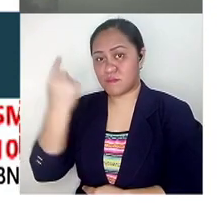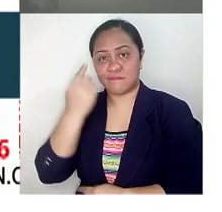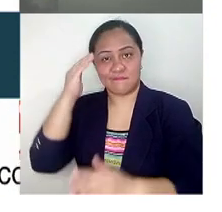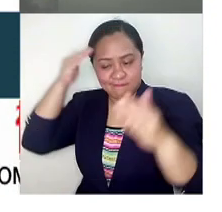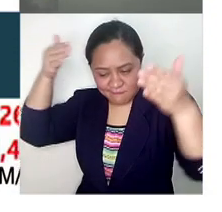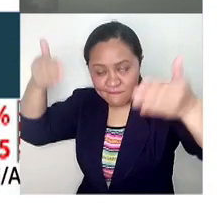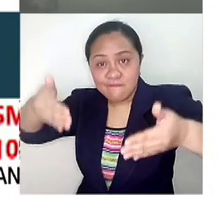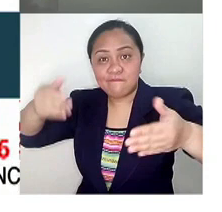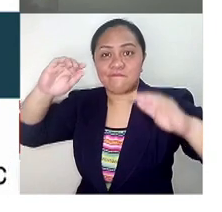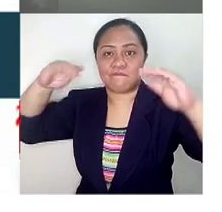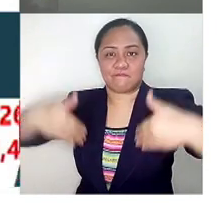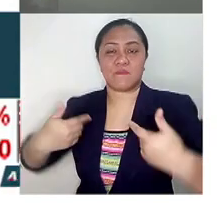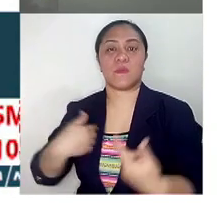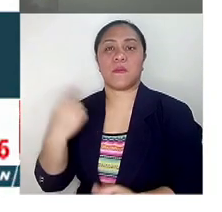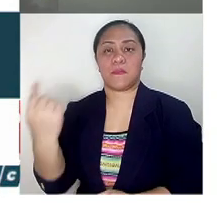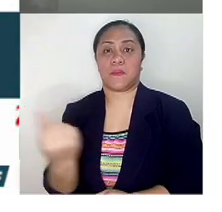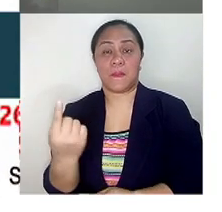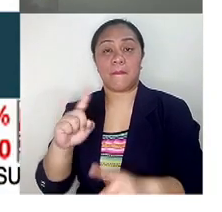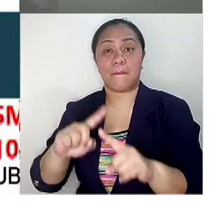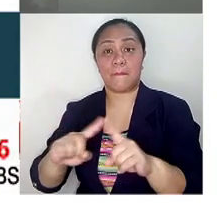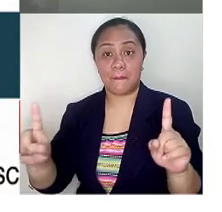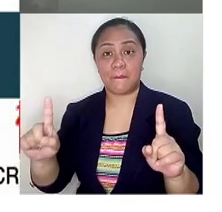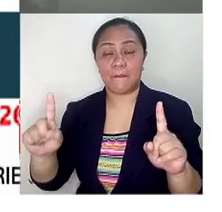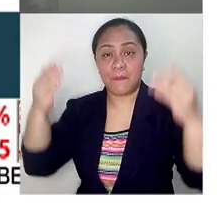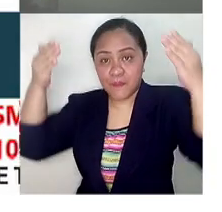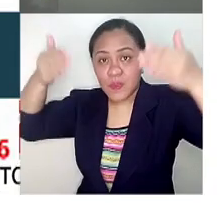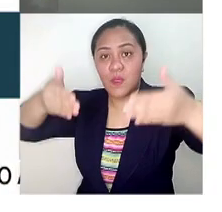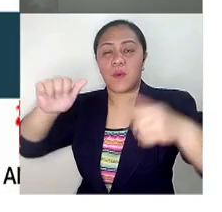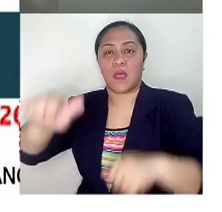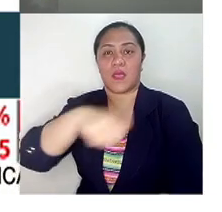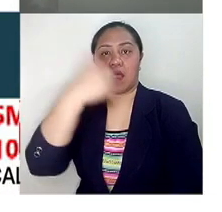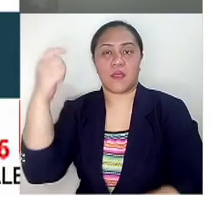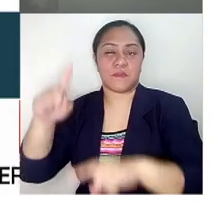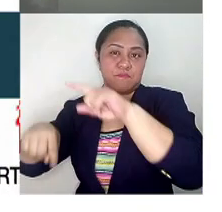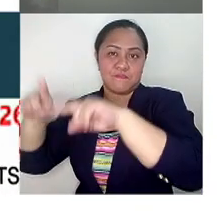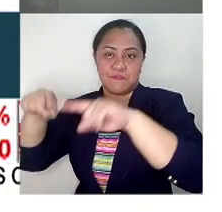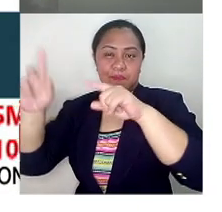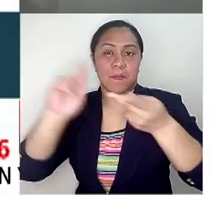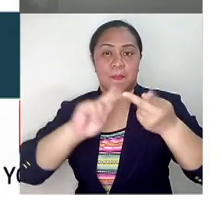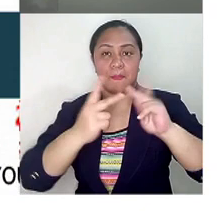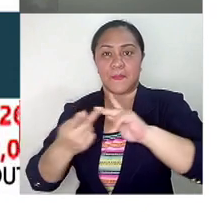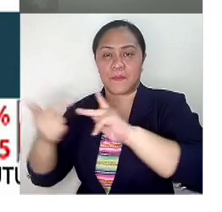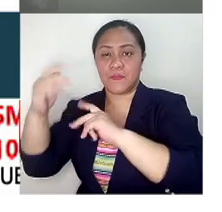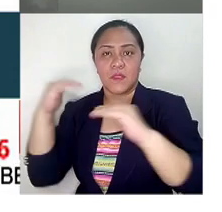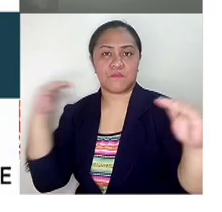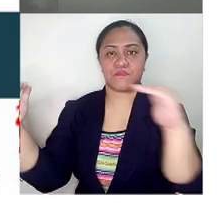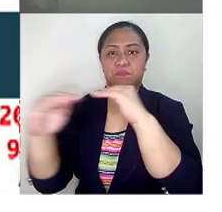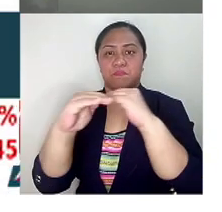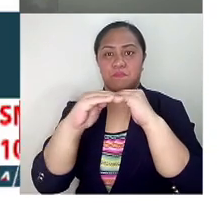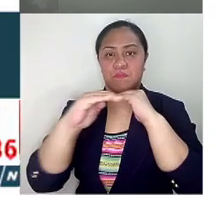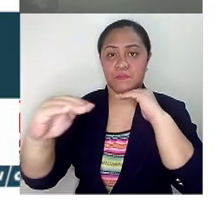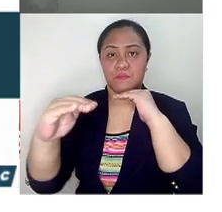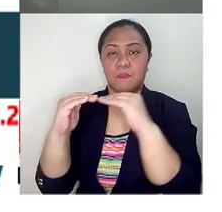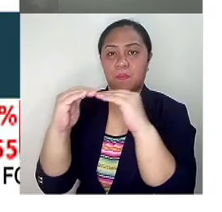not facing China alone, but we face China together with other friends and partners. That's the only way to equalize the disparity in